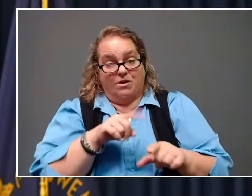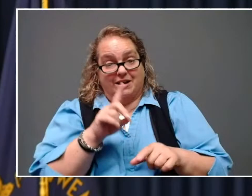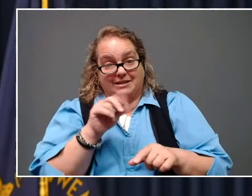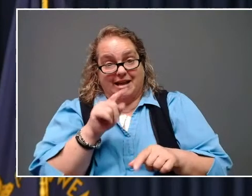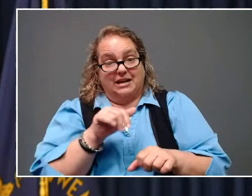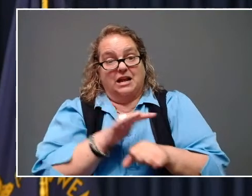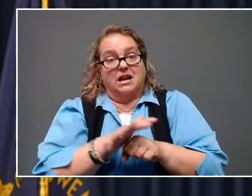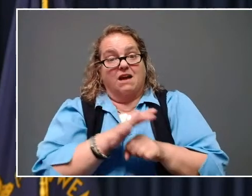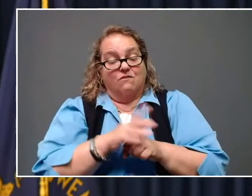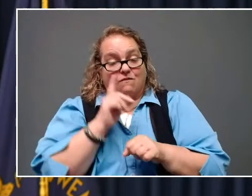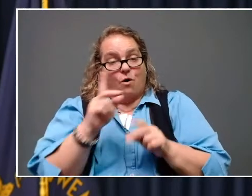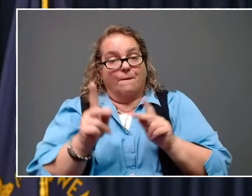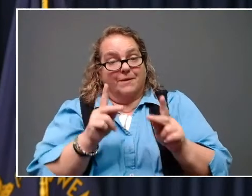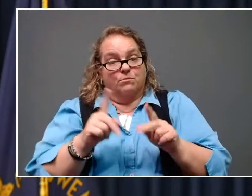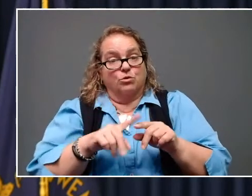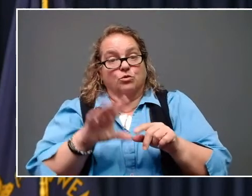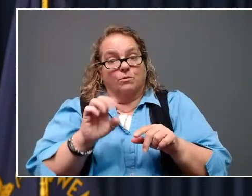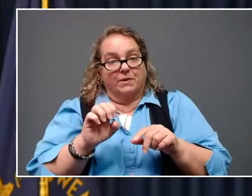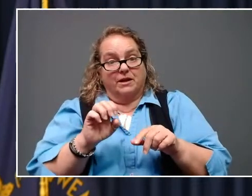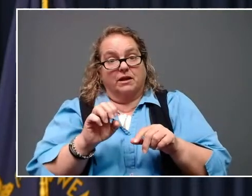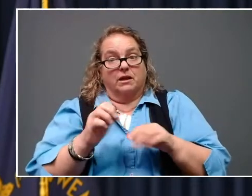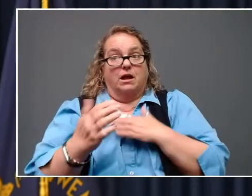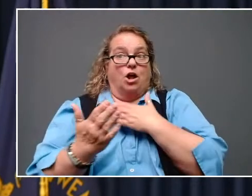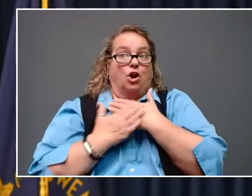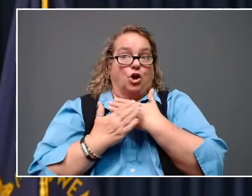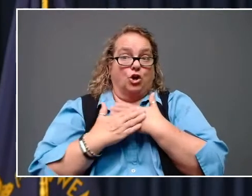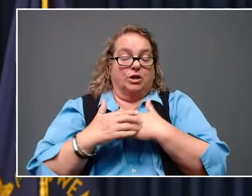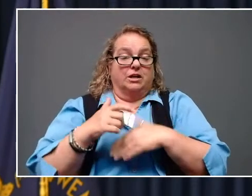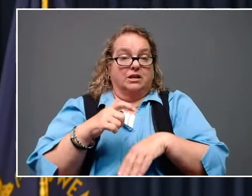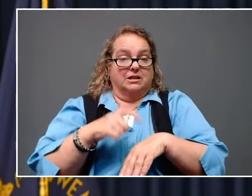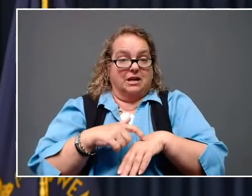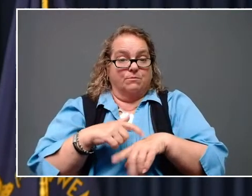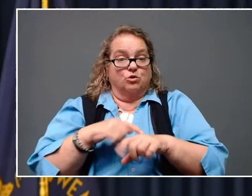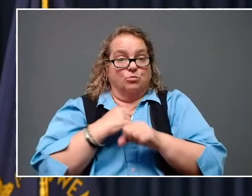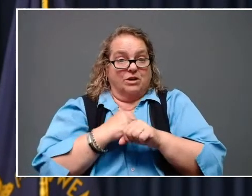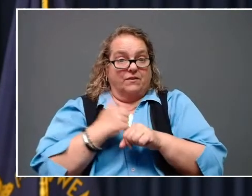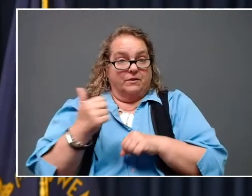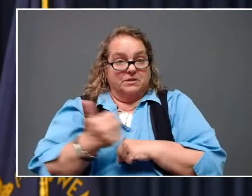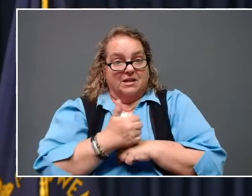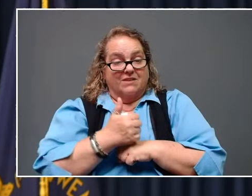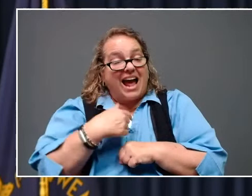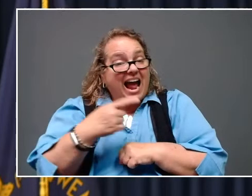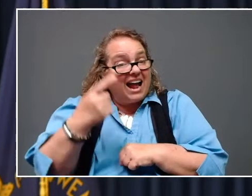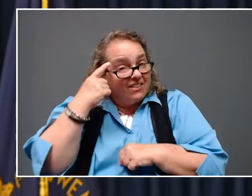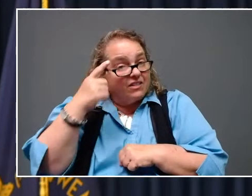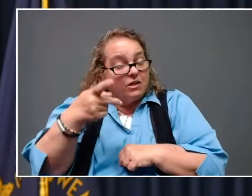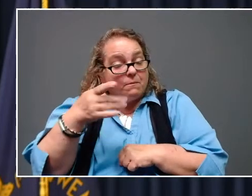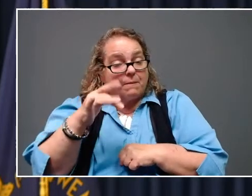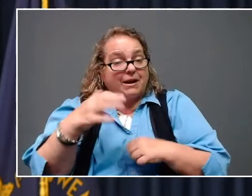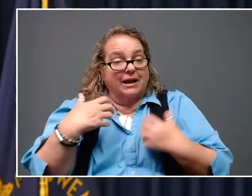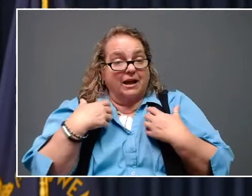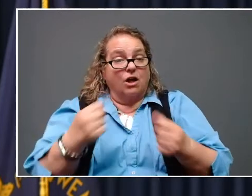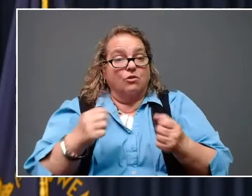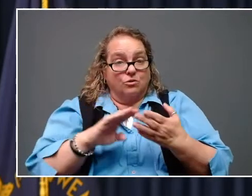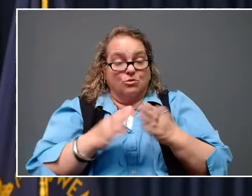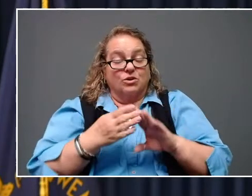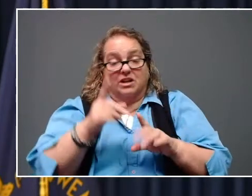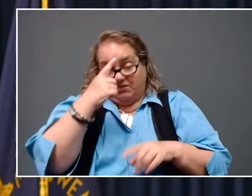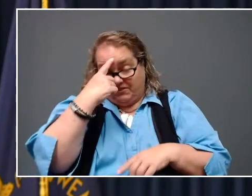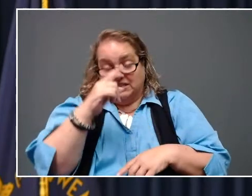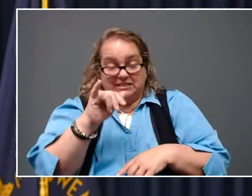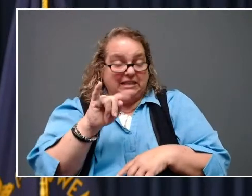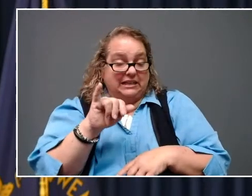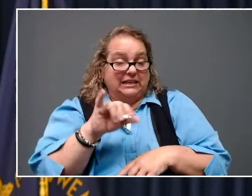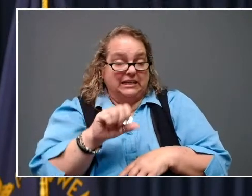people to be alerted in time to take steps to protect themselves? I think the public health community believes it is. Because